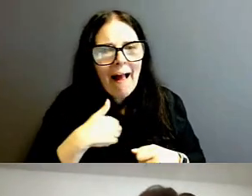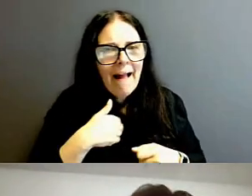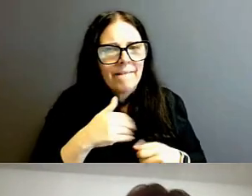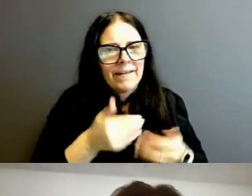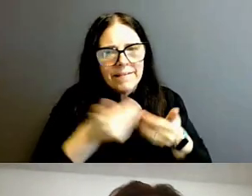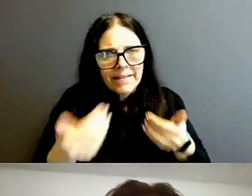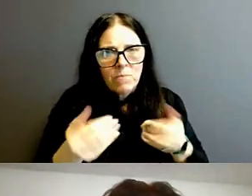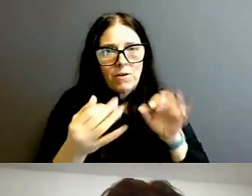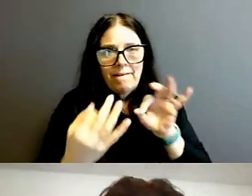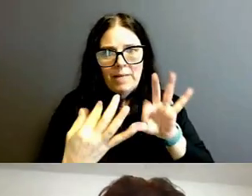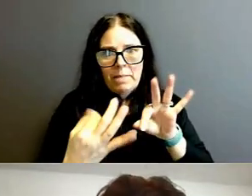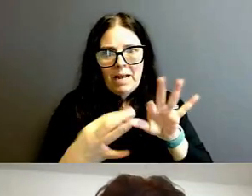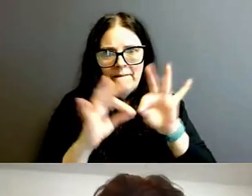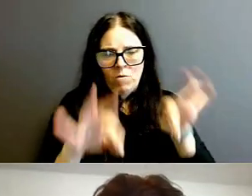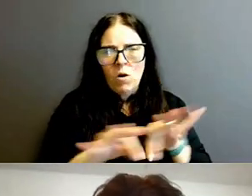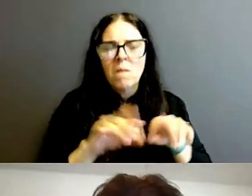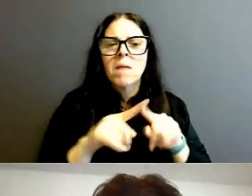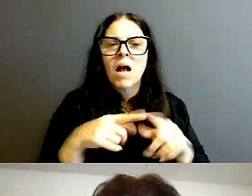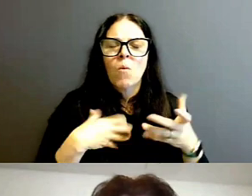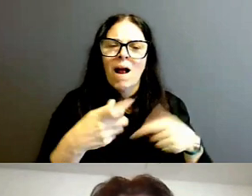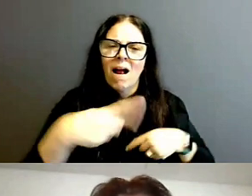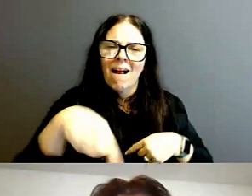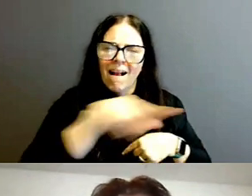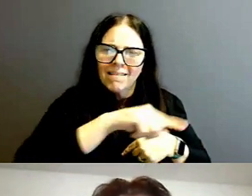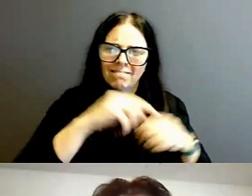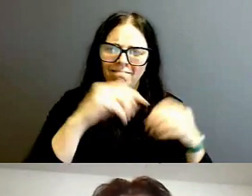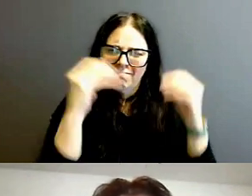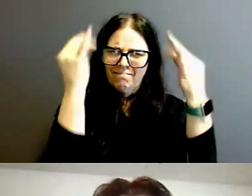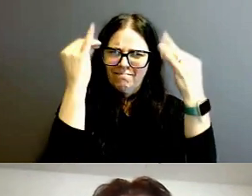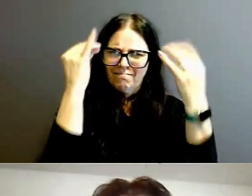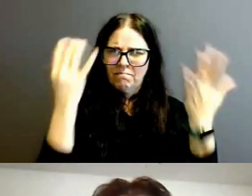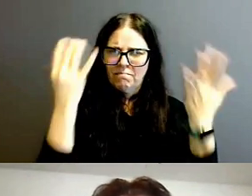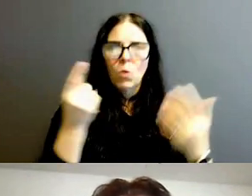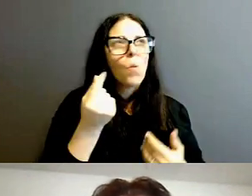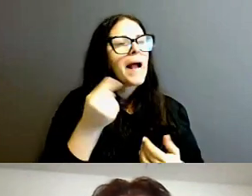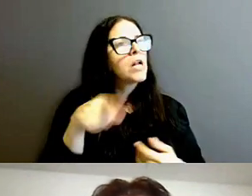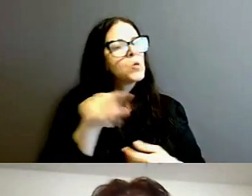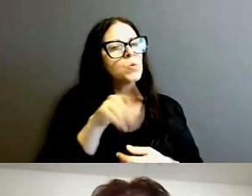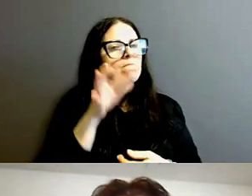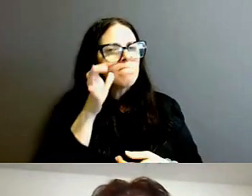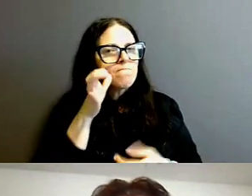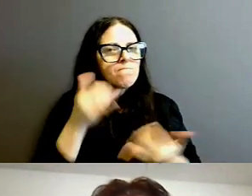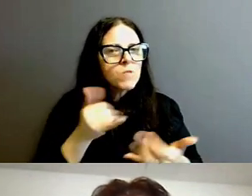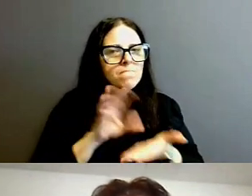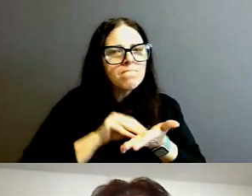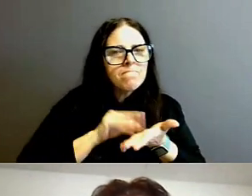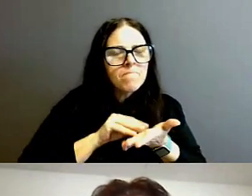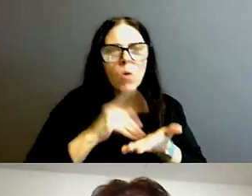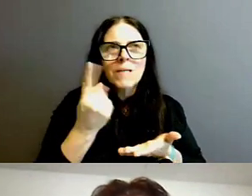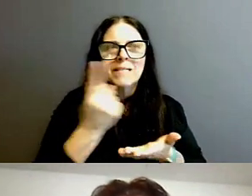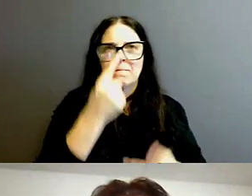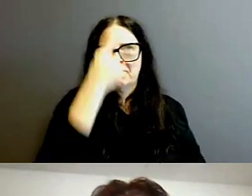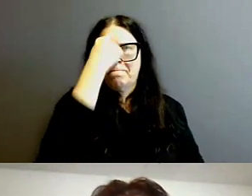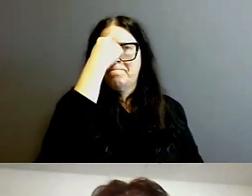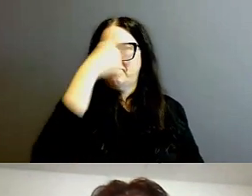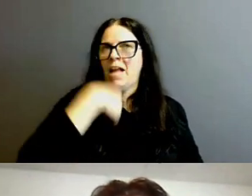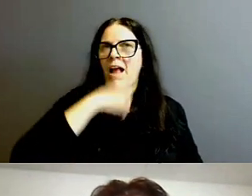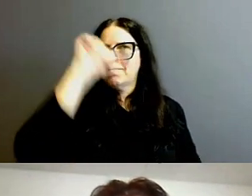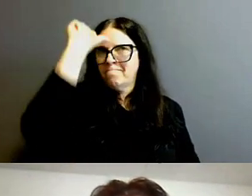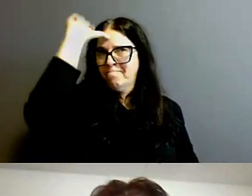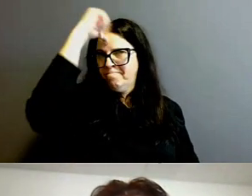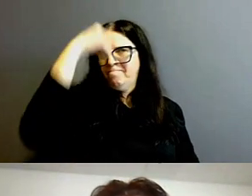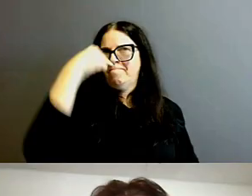us all to kind of pause and think for a second. What was your takeaway from today's session? Is there anything that you plan to